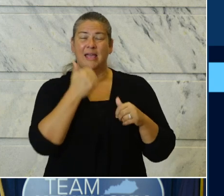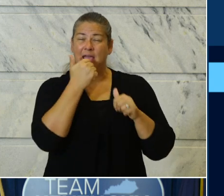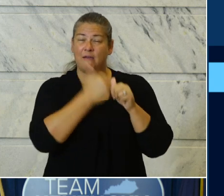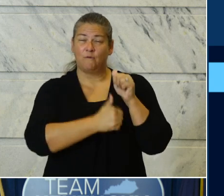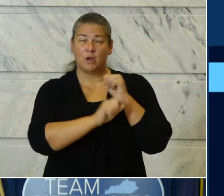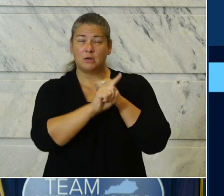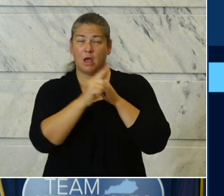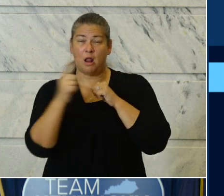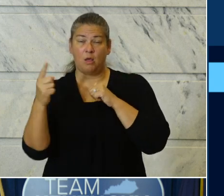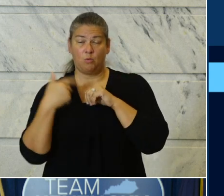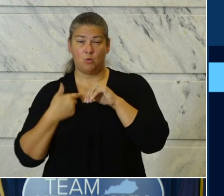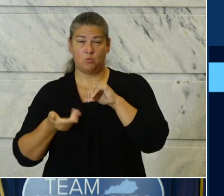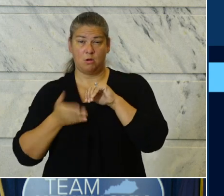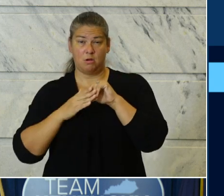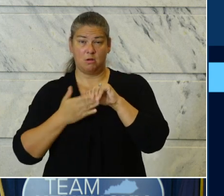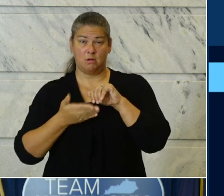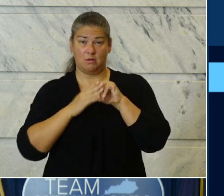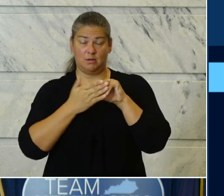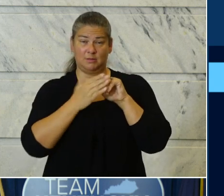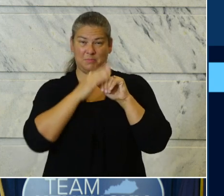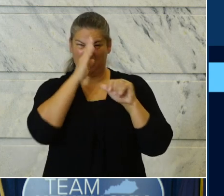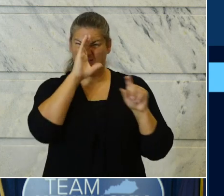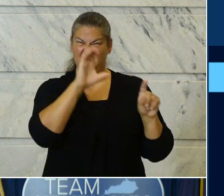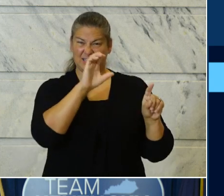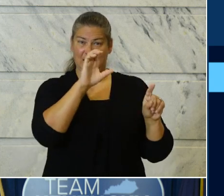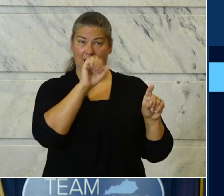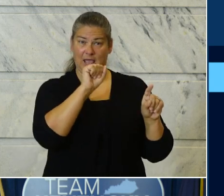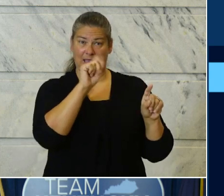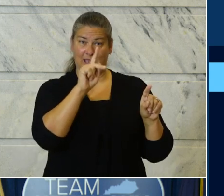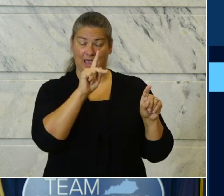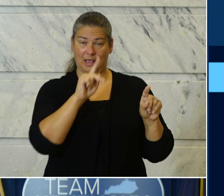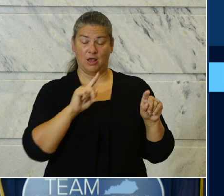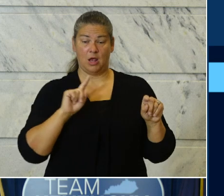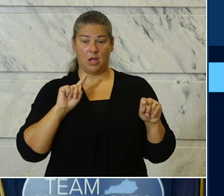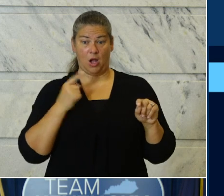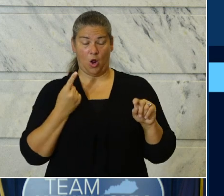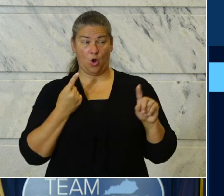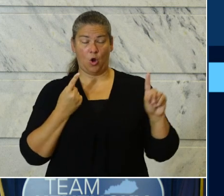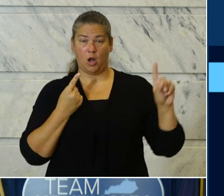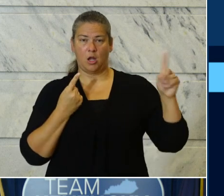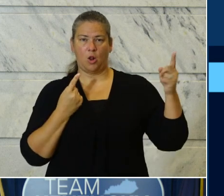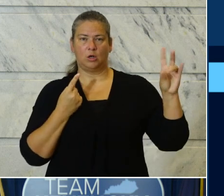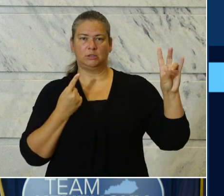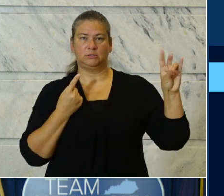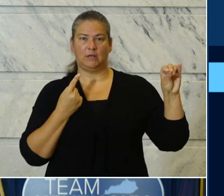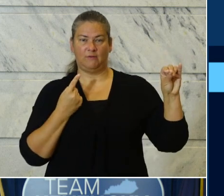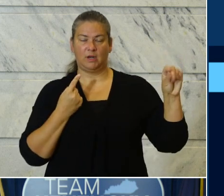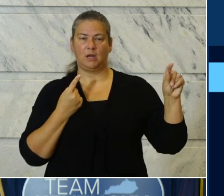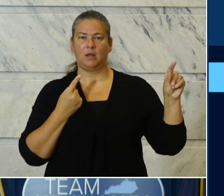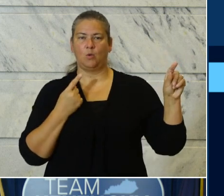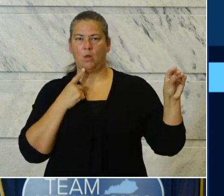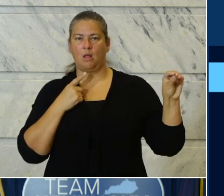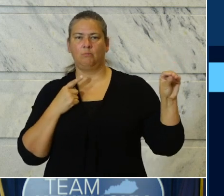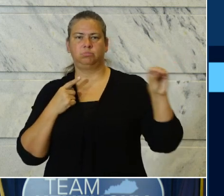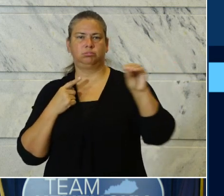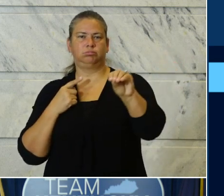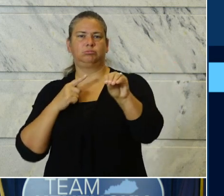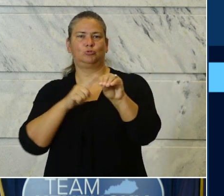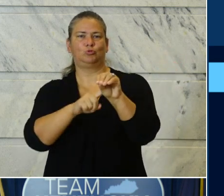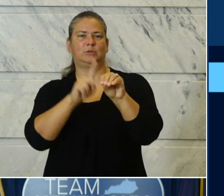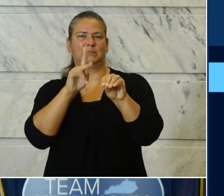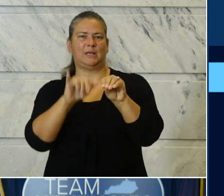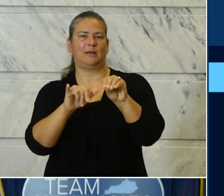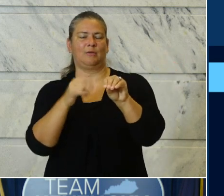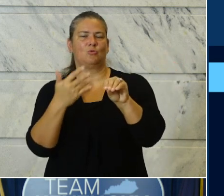Fund, because of our partnership with CAK, there is $1.70 that is given to our fellow Kentuckians. And so I want to praise